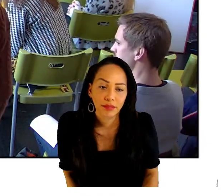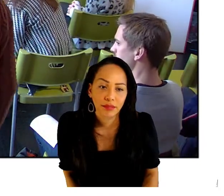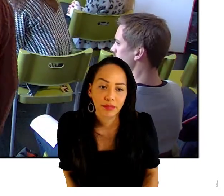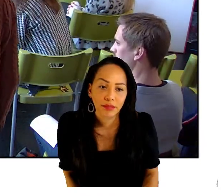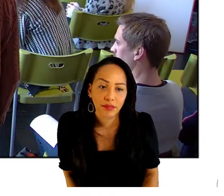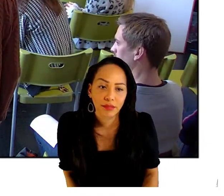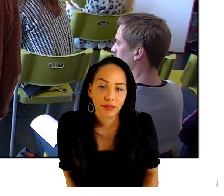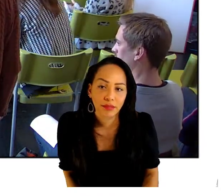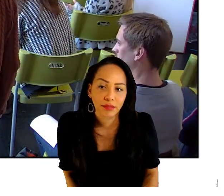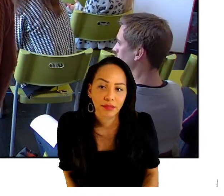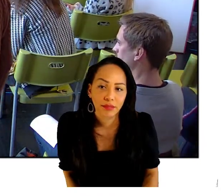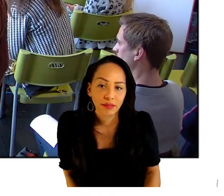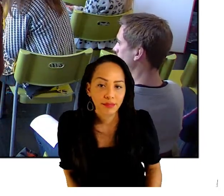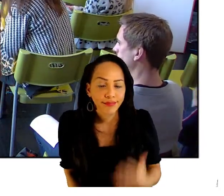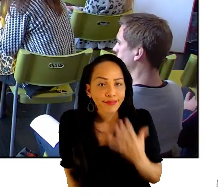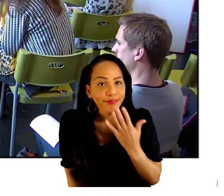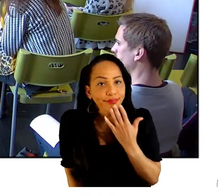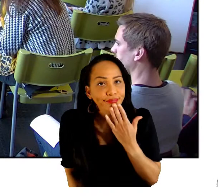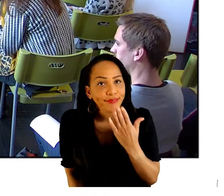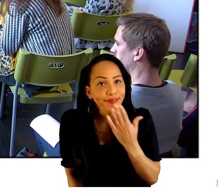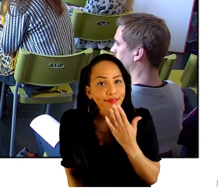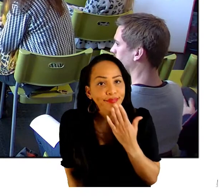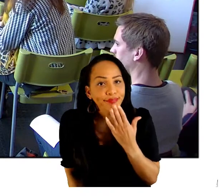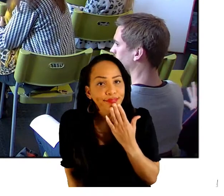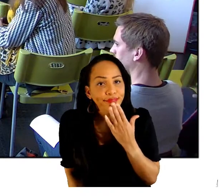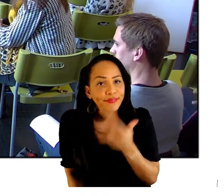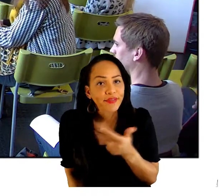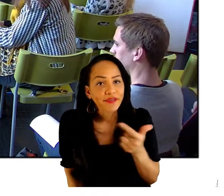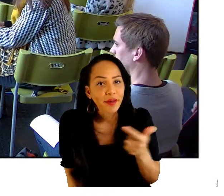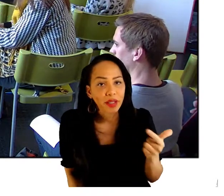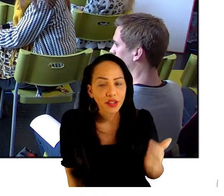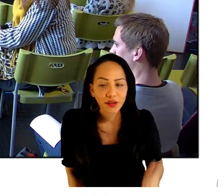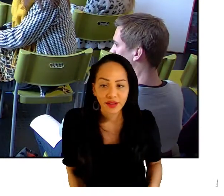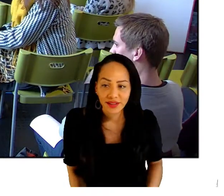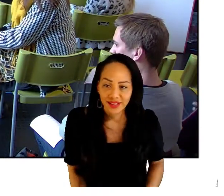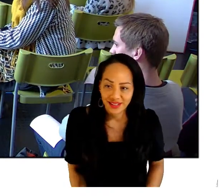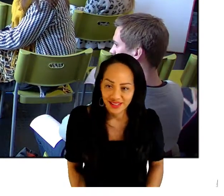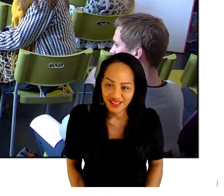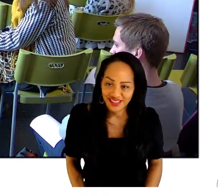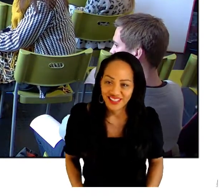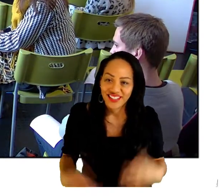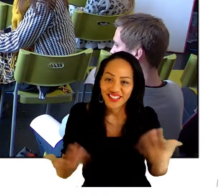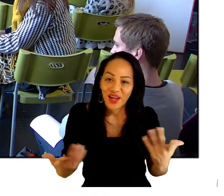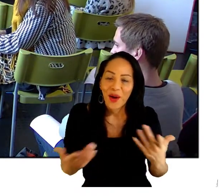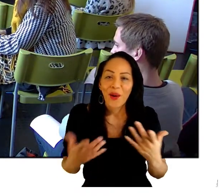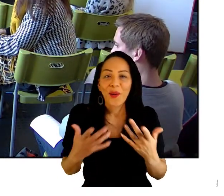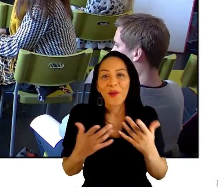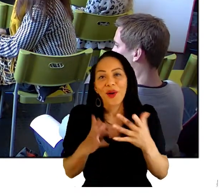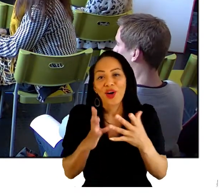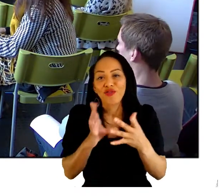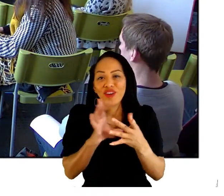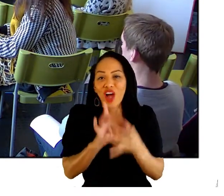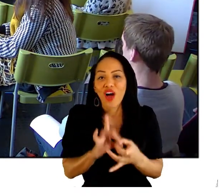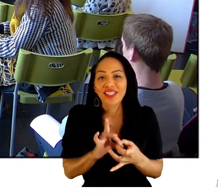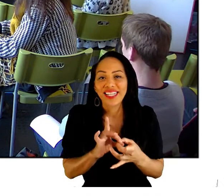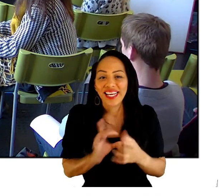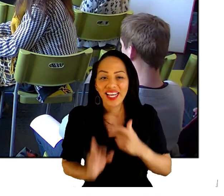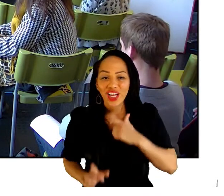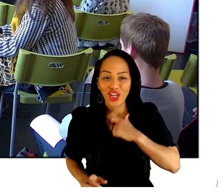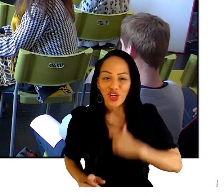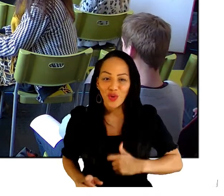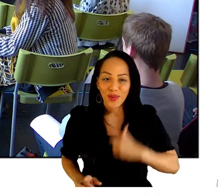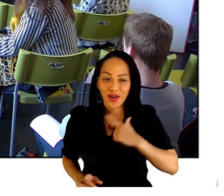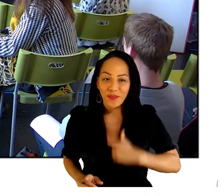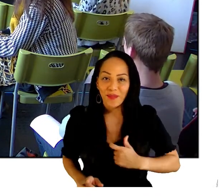Thanks very much. So between the mysteries of the human organism, and you barely touched on the brain, what's